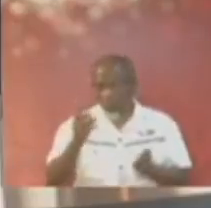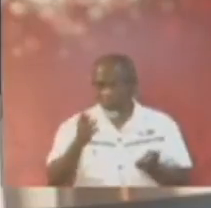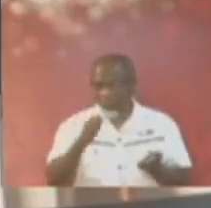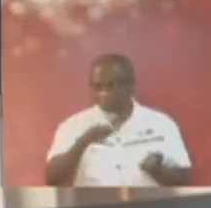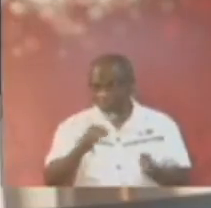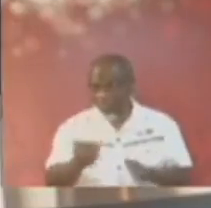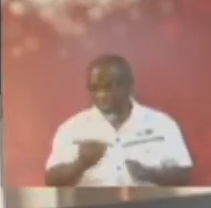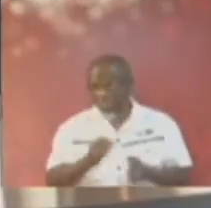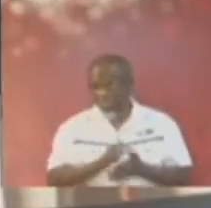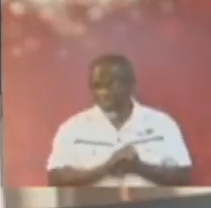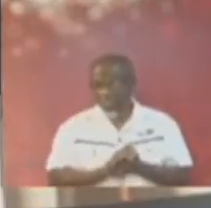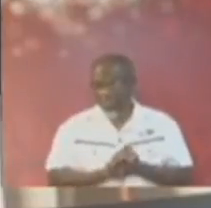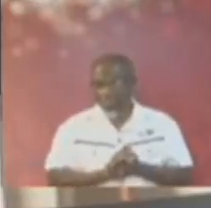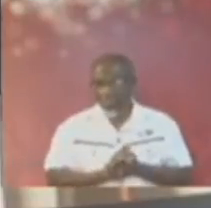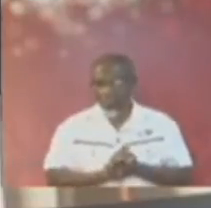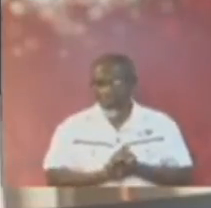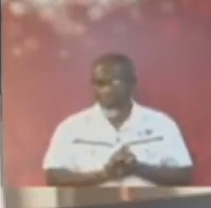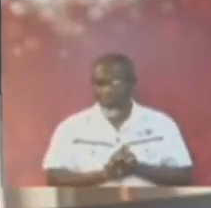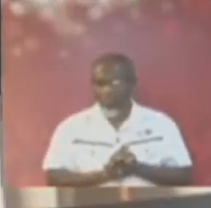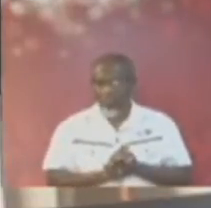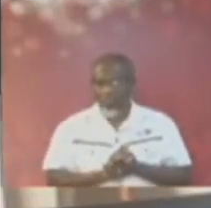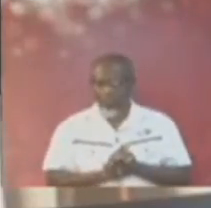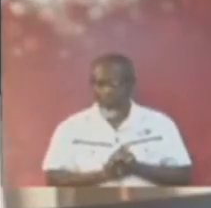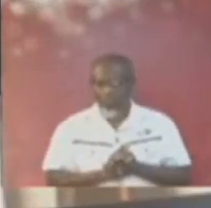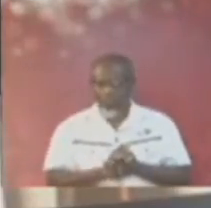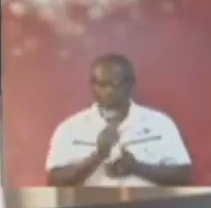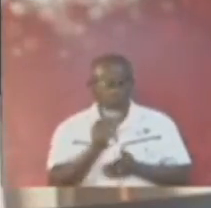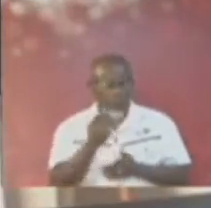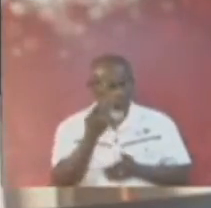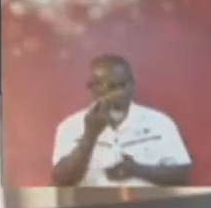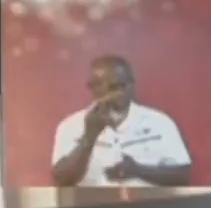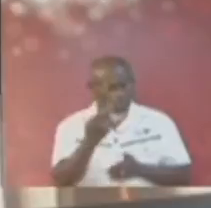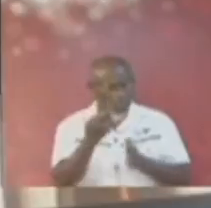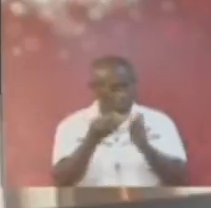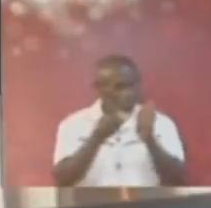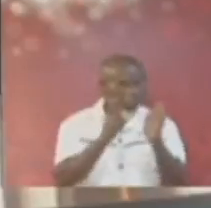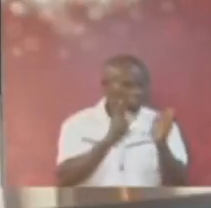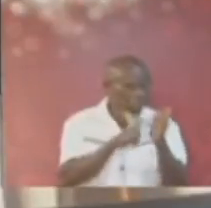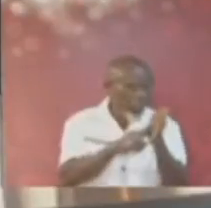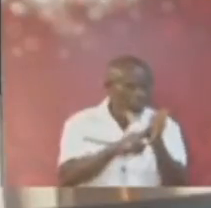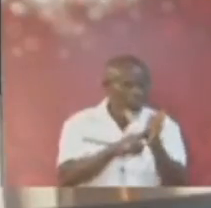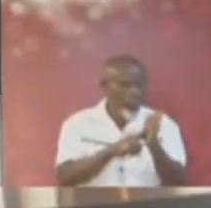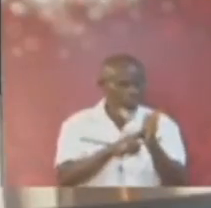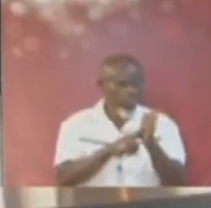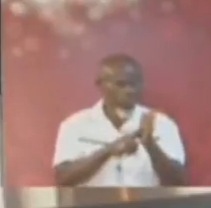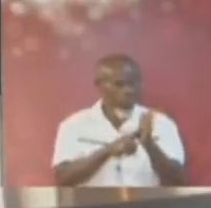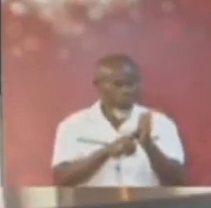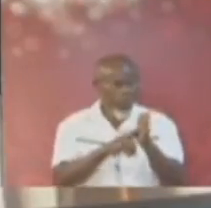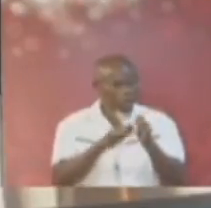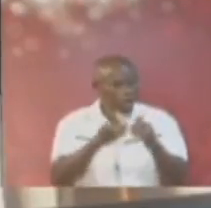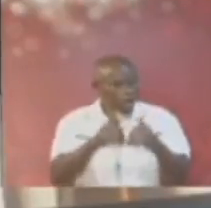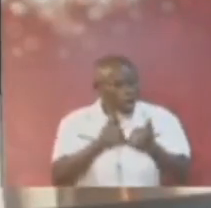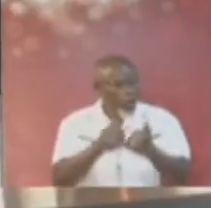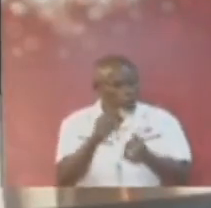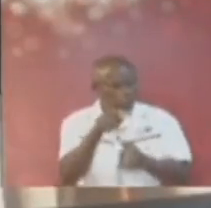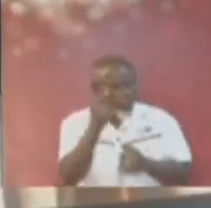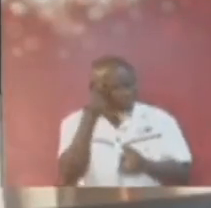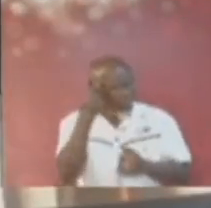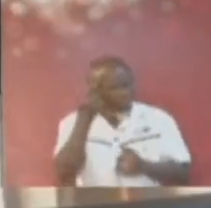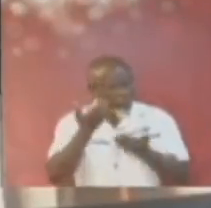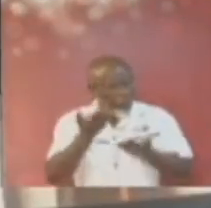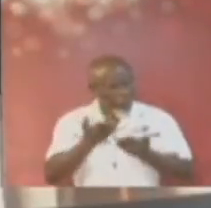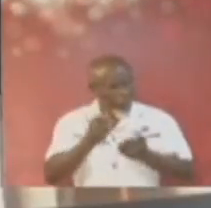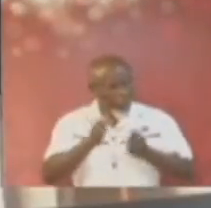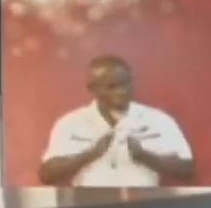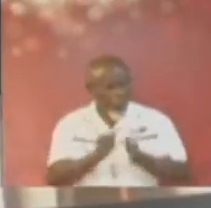two of your 4 p.m. clinical updates. And as a follow-on, how would you grade the general population's